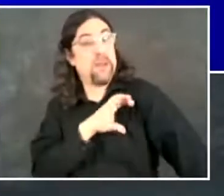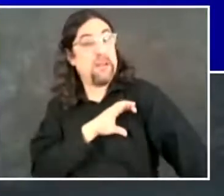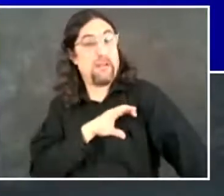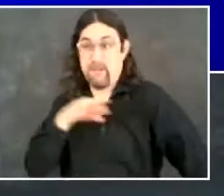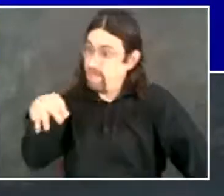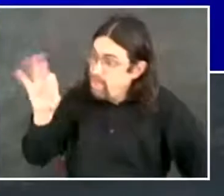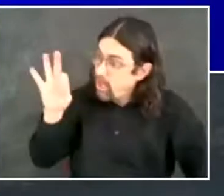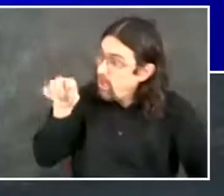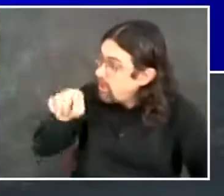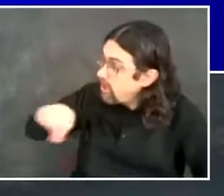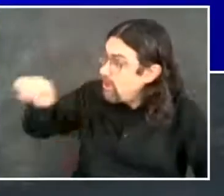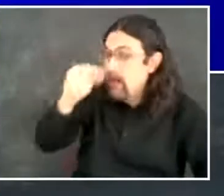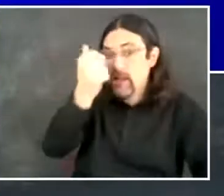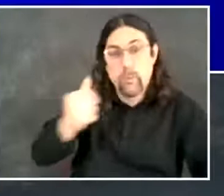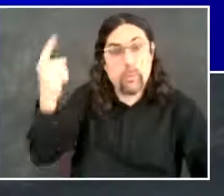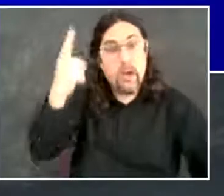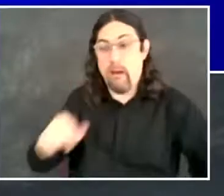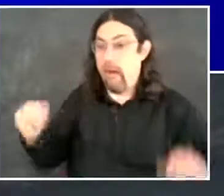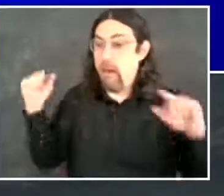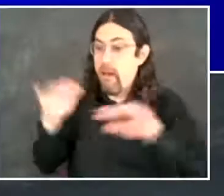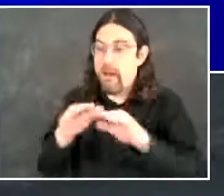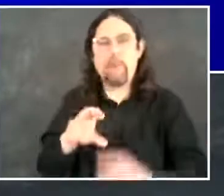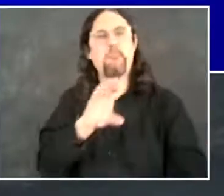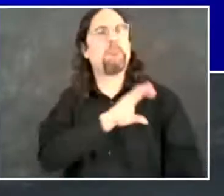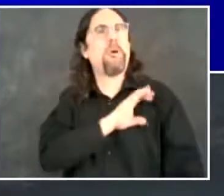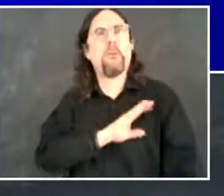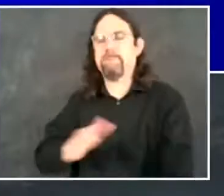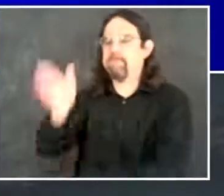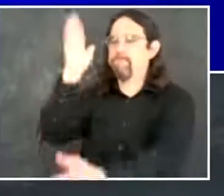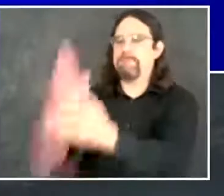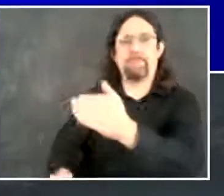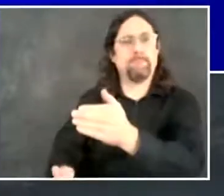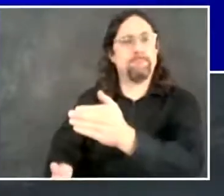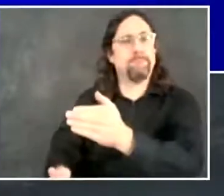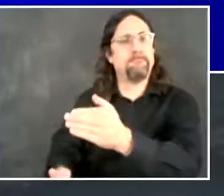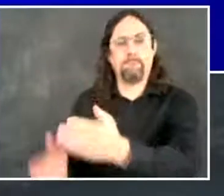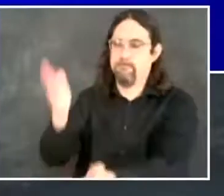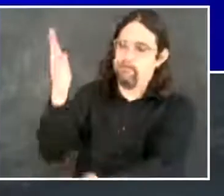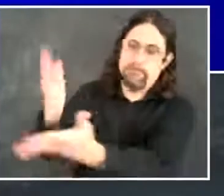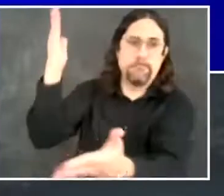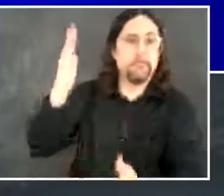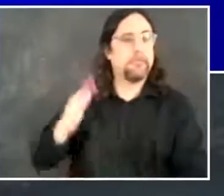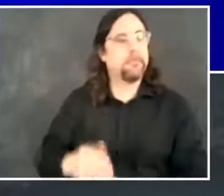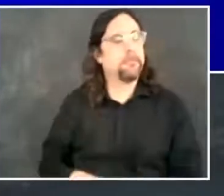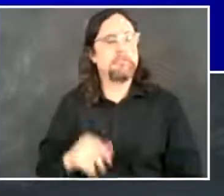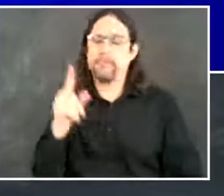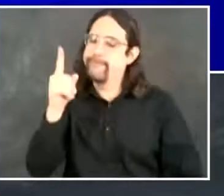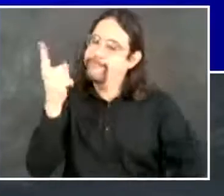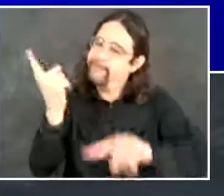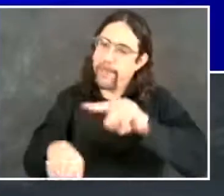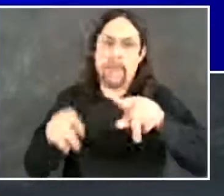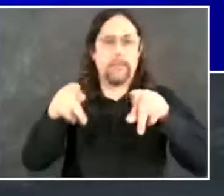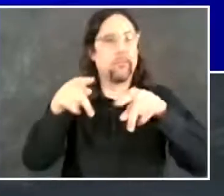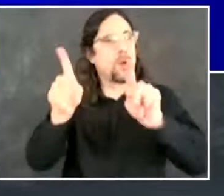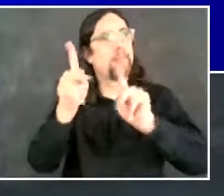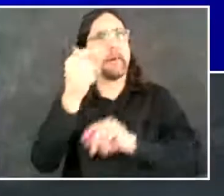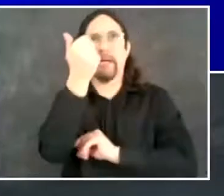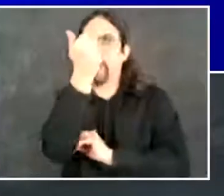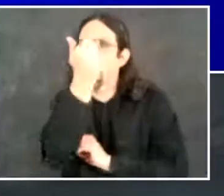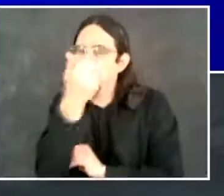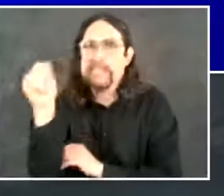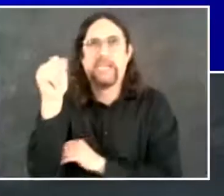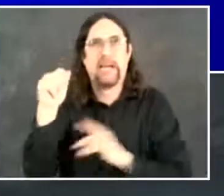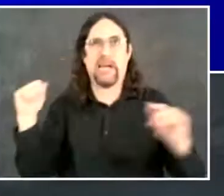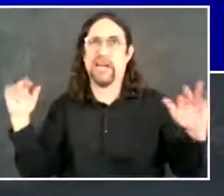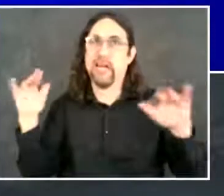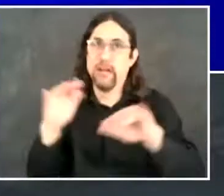tell anyone it's okay, you'll look the other way. If you hear about a gathering, call 311 immediately. Report it.